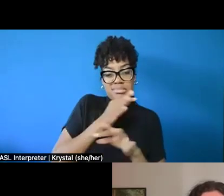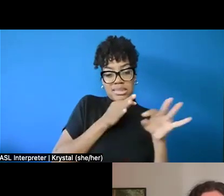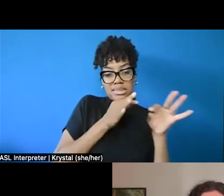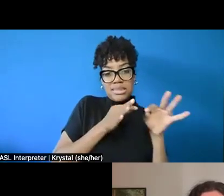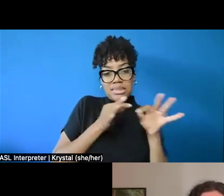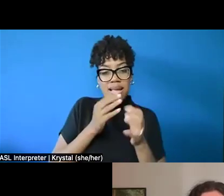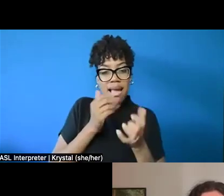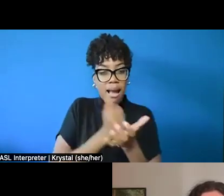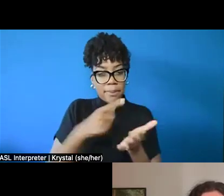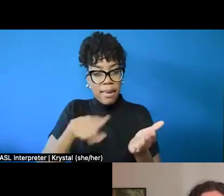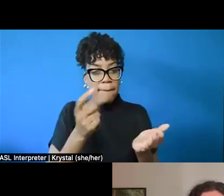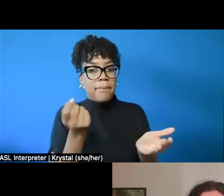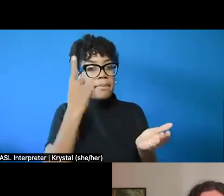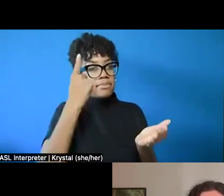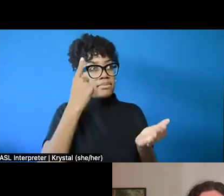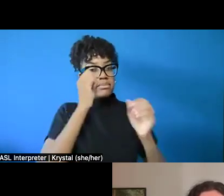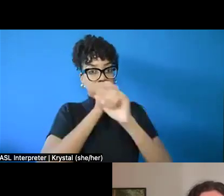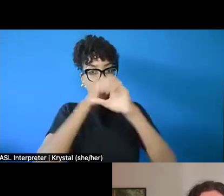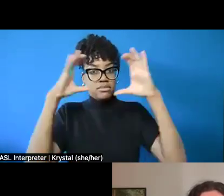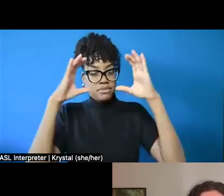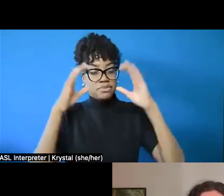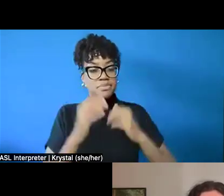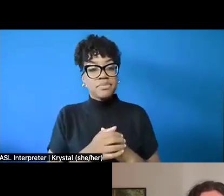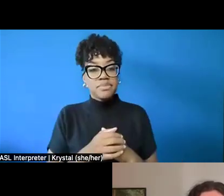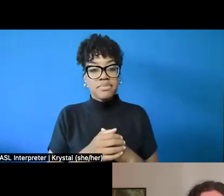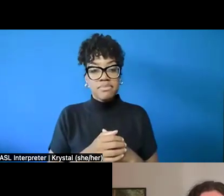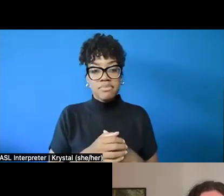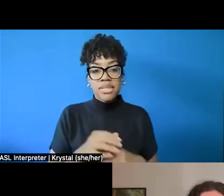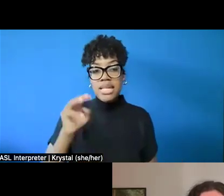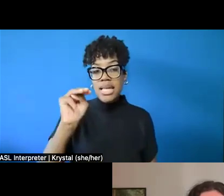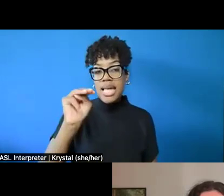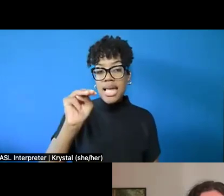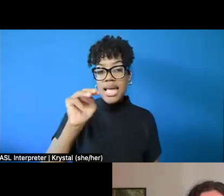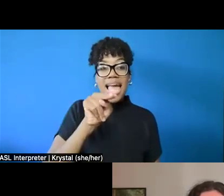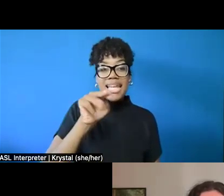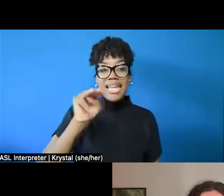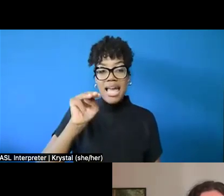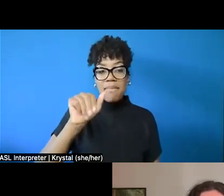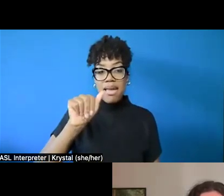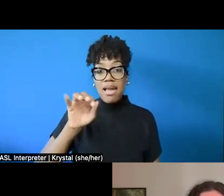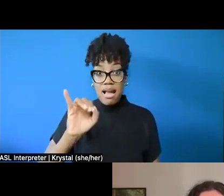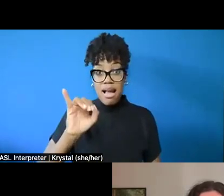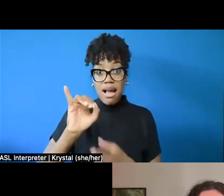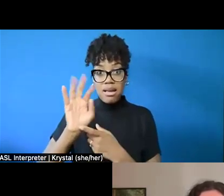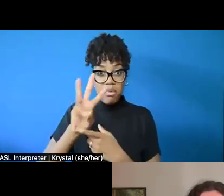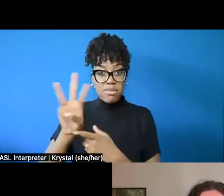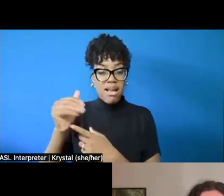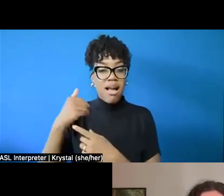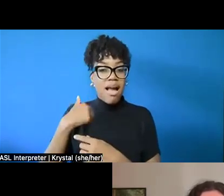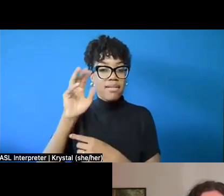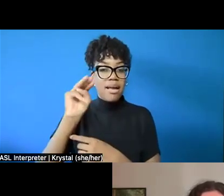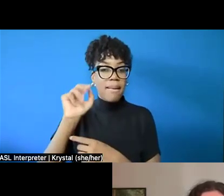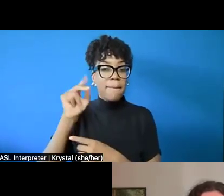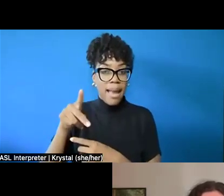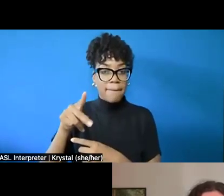at different maps, right? The NMAI has a map that shows only Indigenous nations. you can compare that to a map of, the